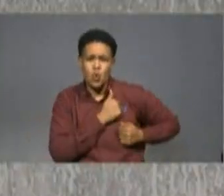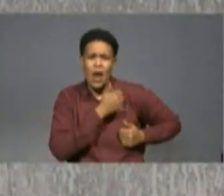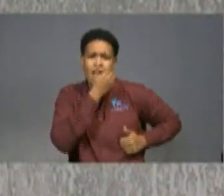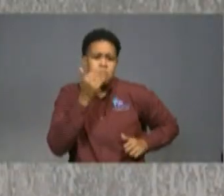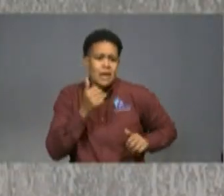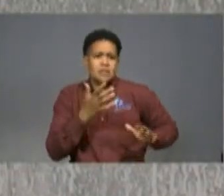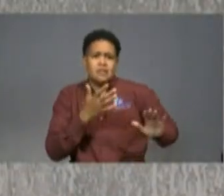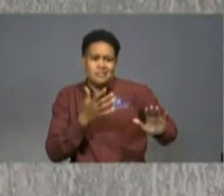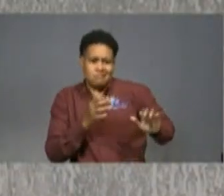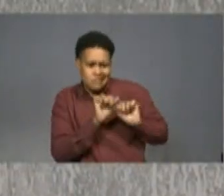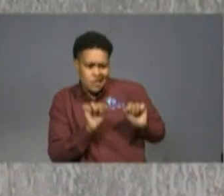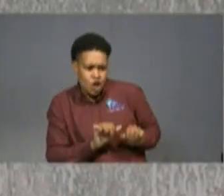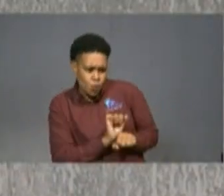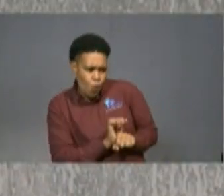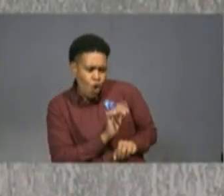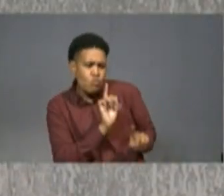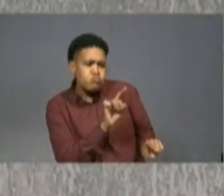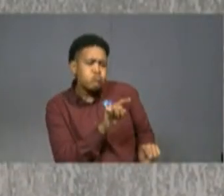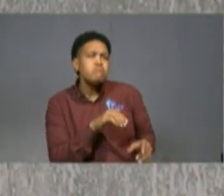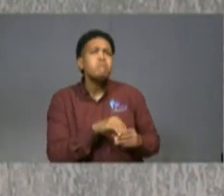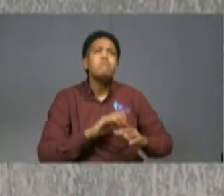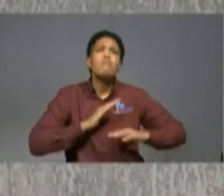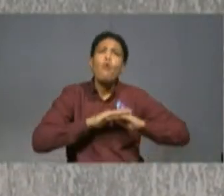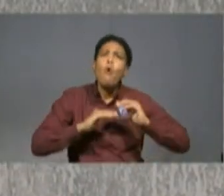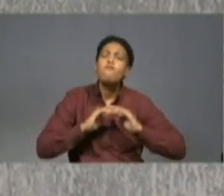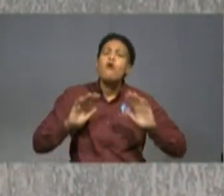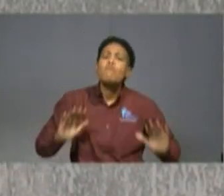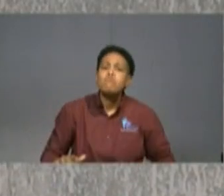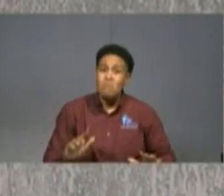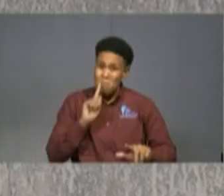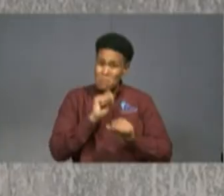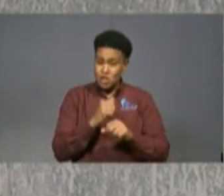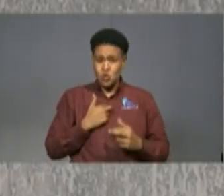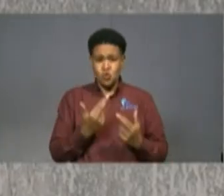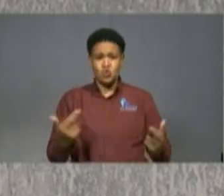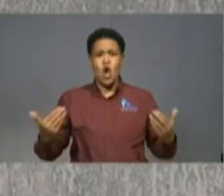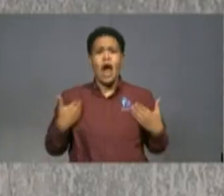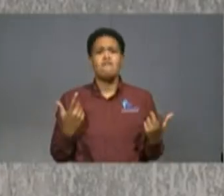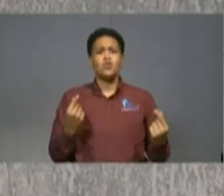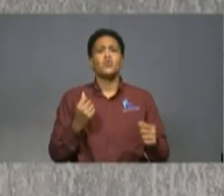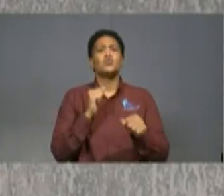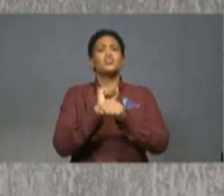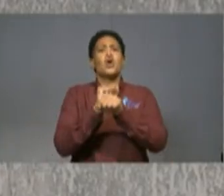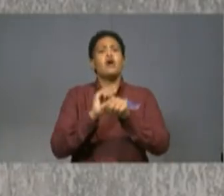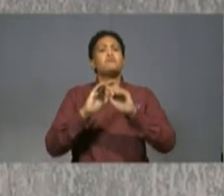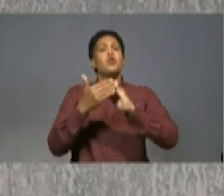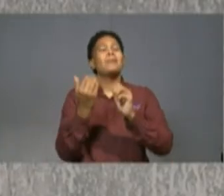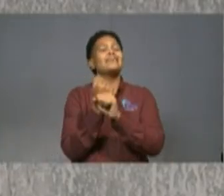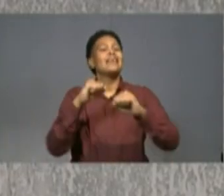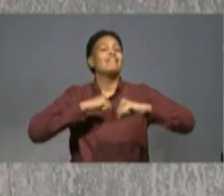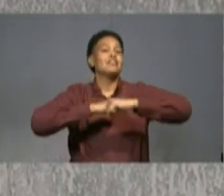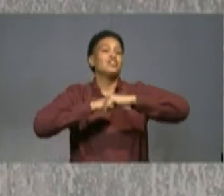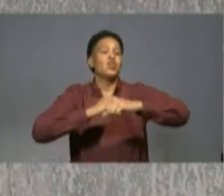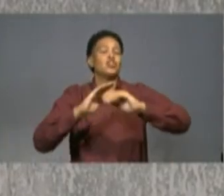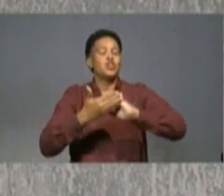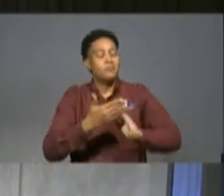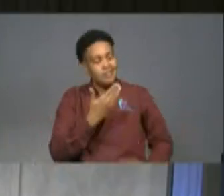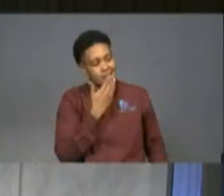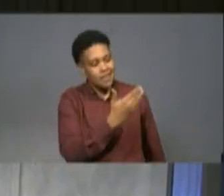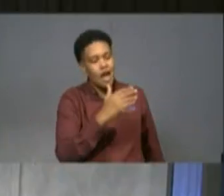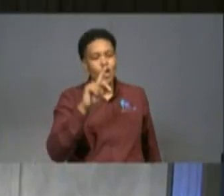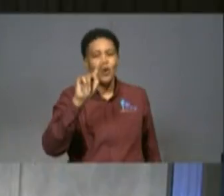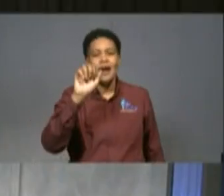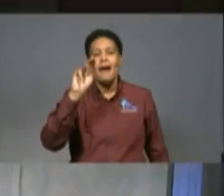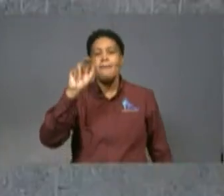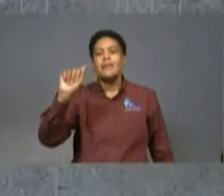to work in. We've been ensuring that they have the tools to do the job to deliver a safe and secure Kamina Jamaica. Johnson-Smith.